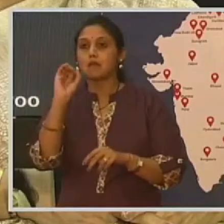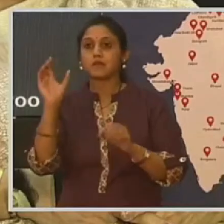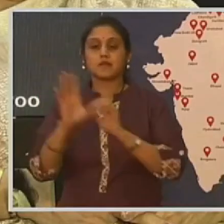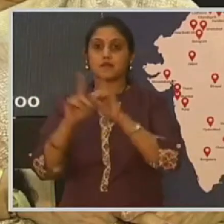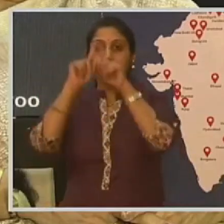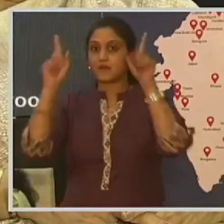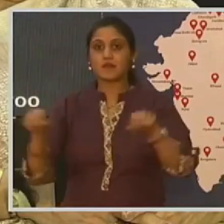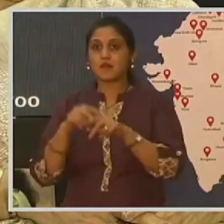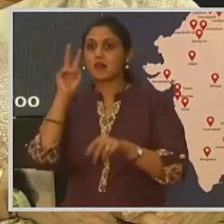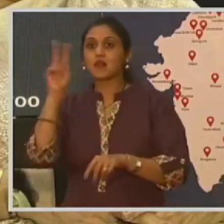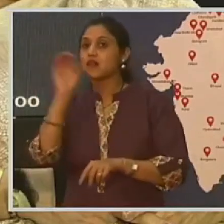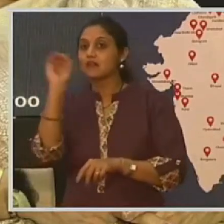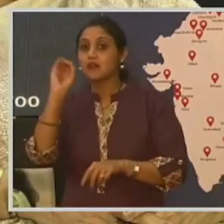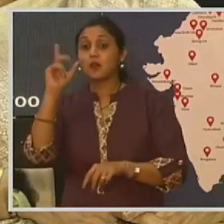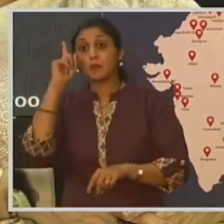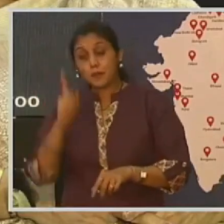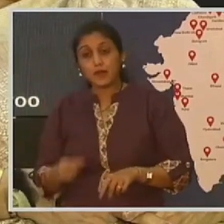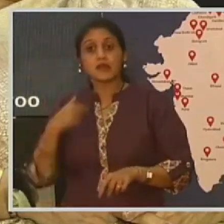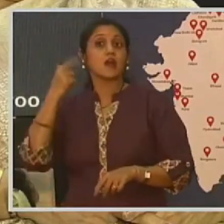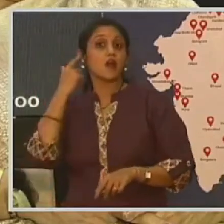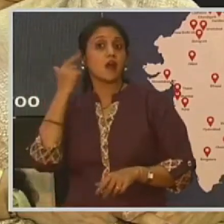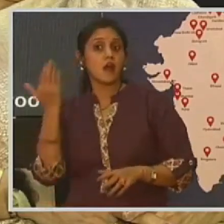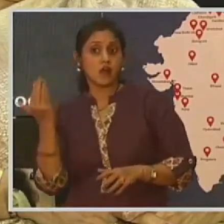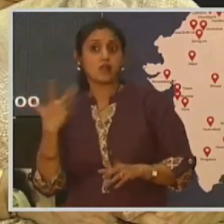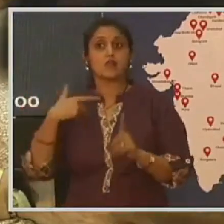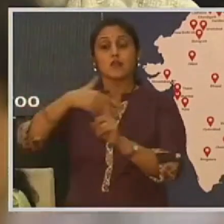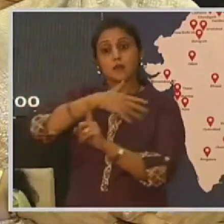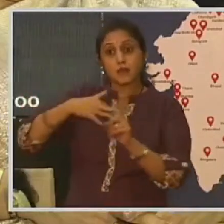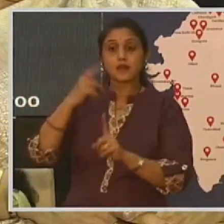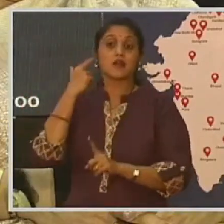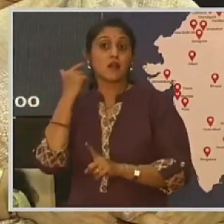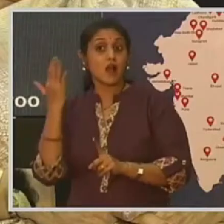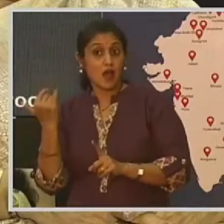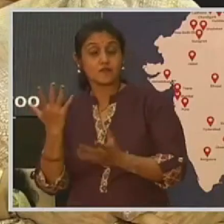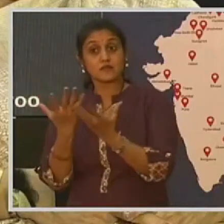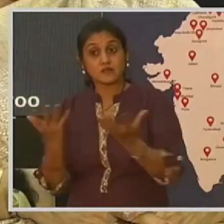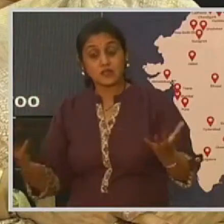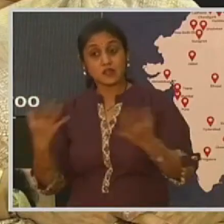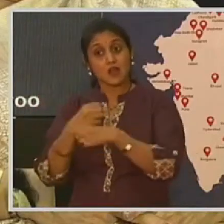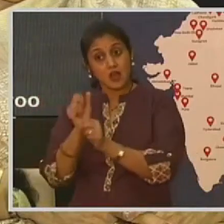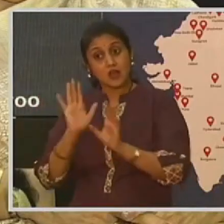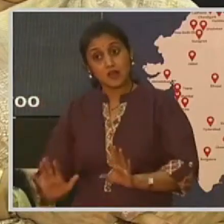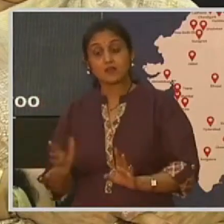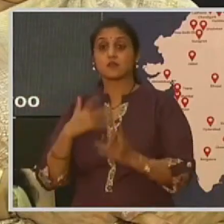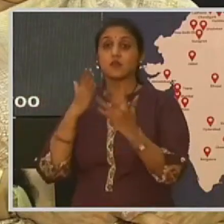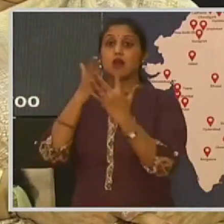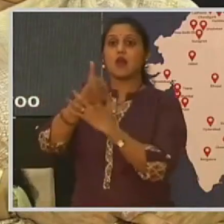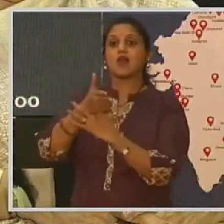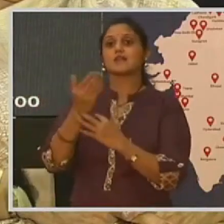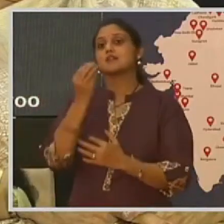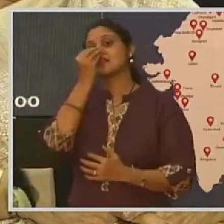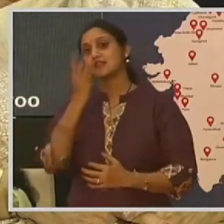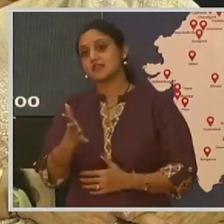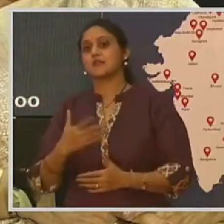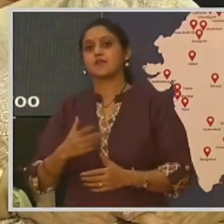the visually impaired. They can actually tell you each and every detail that is, happening in front